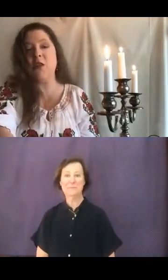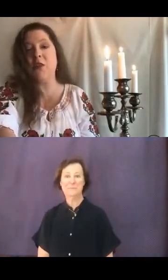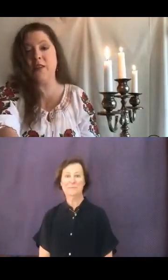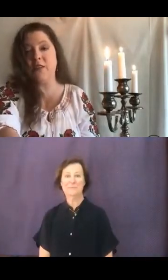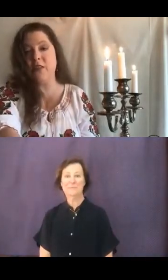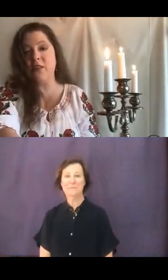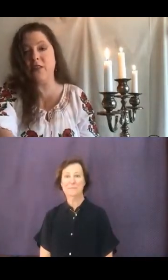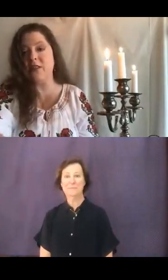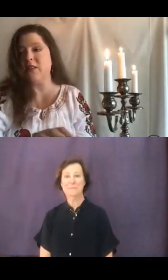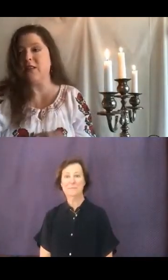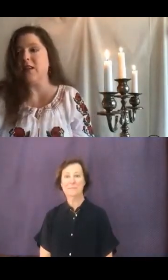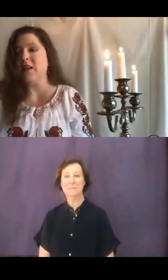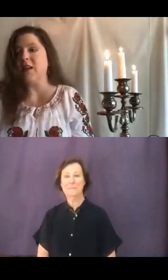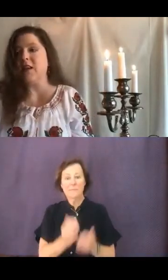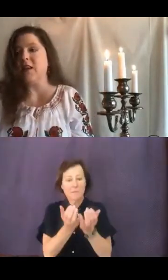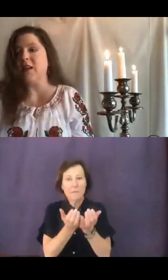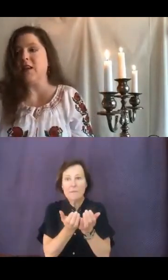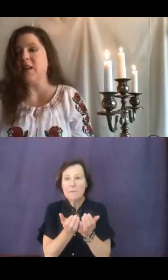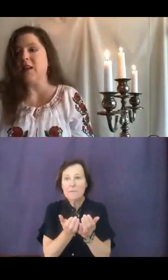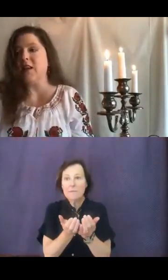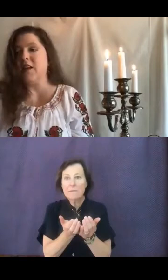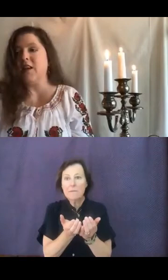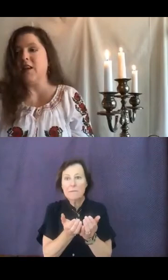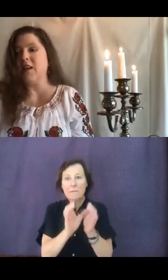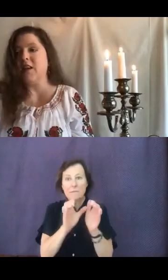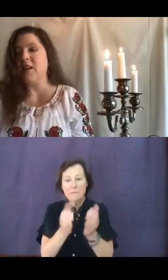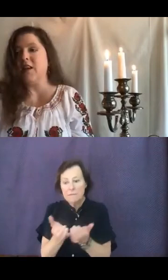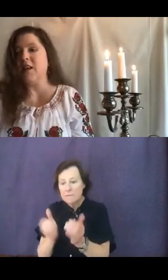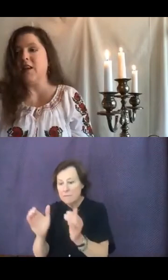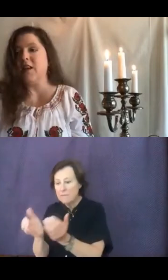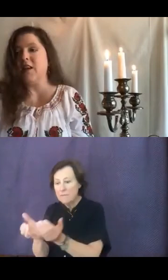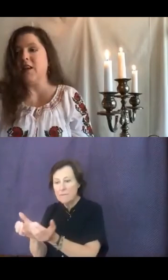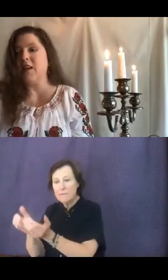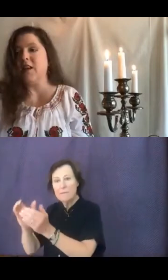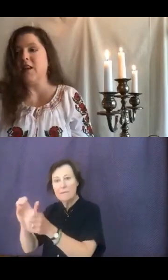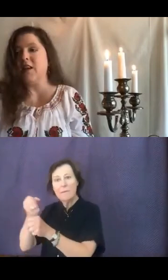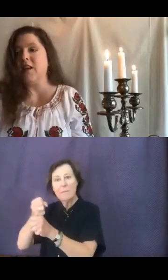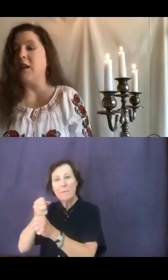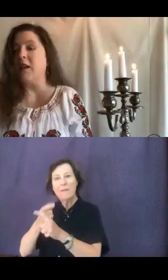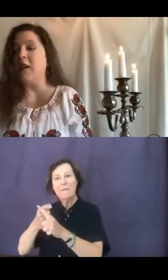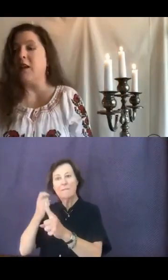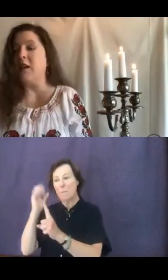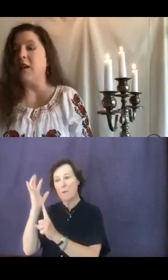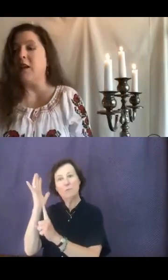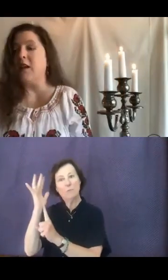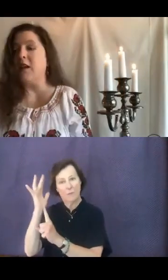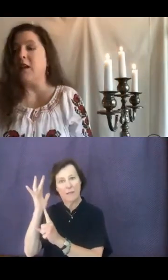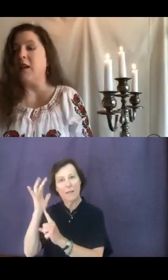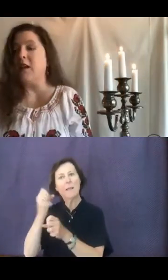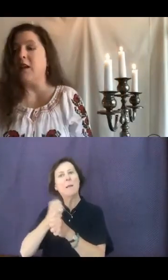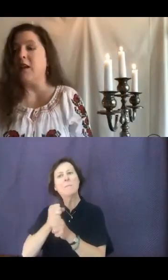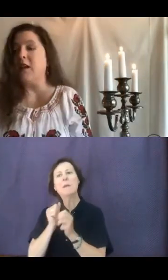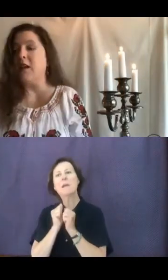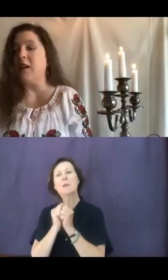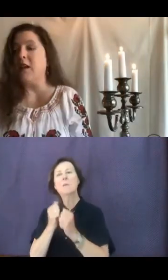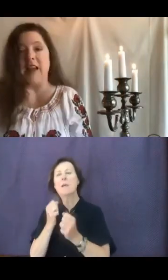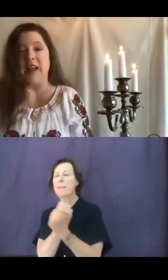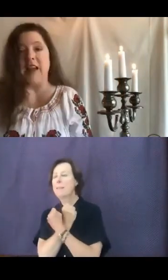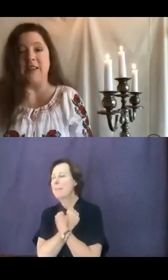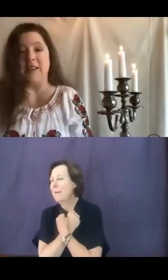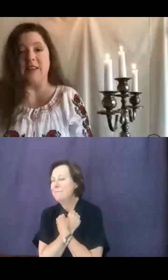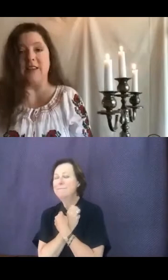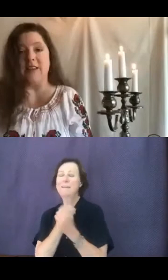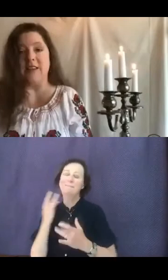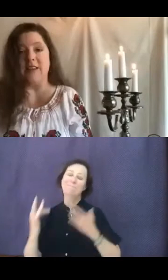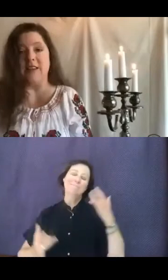The vessels that make up our chalices were made with love and delight